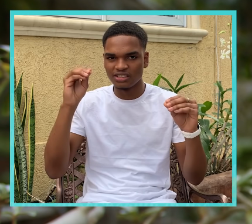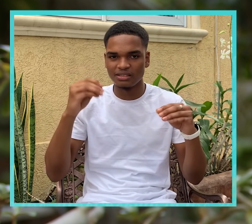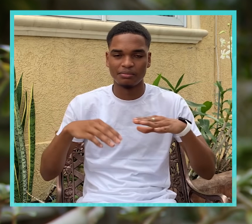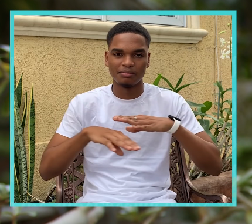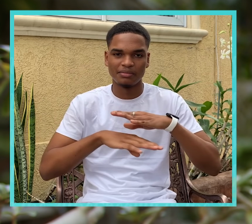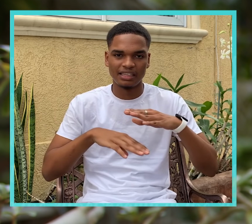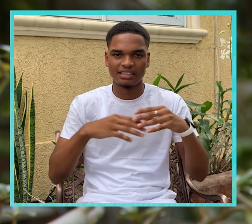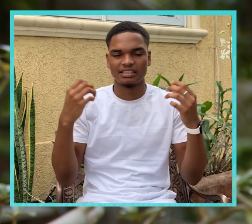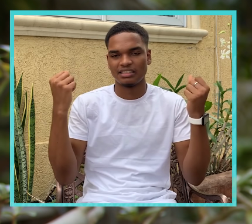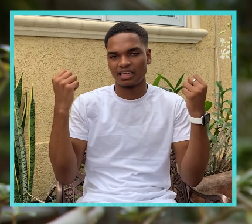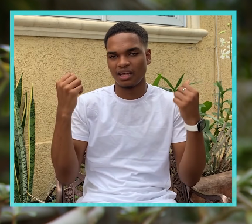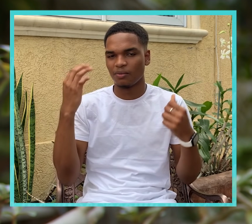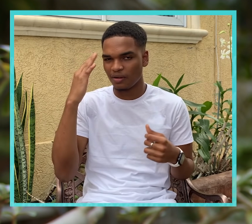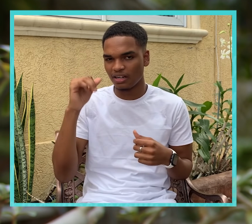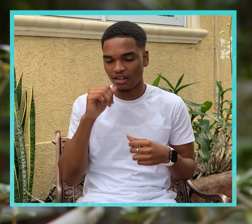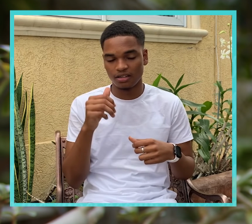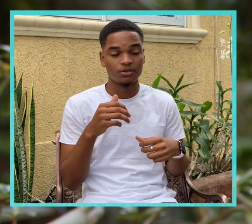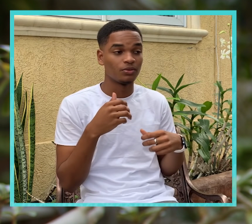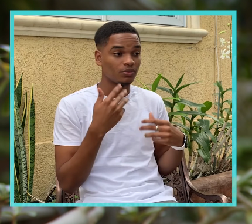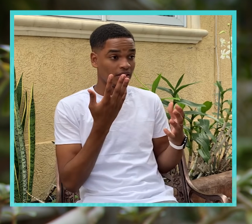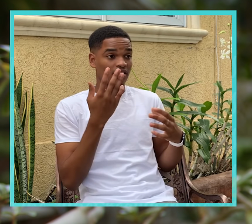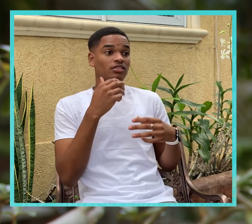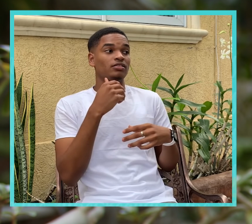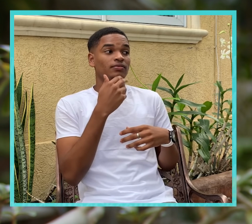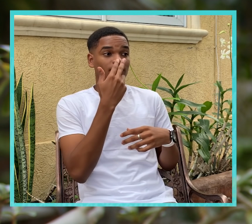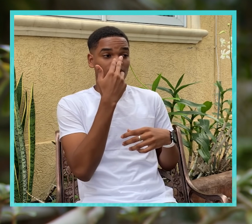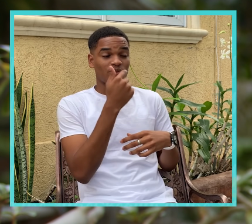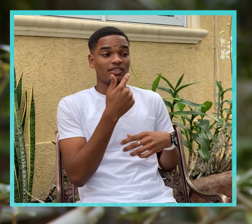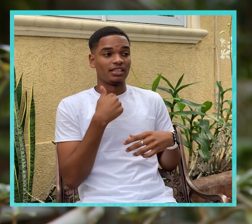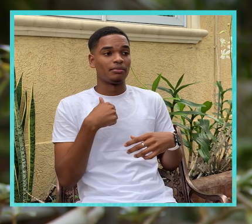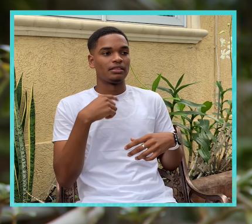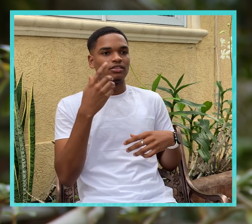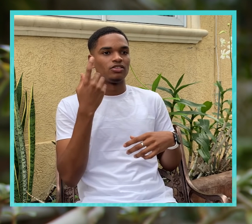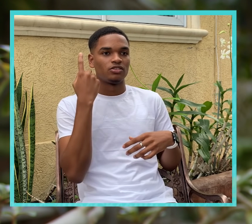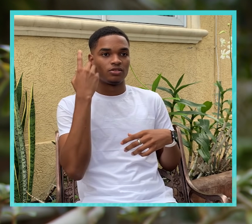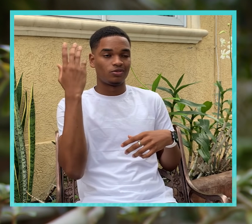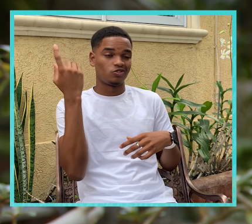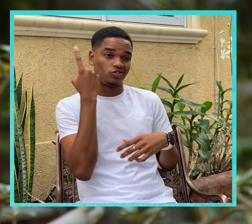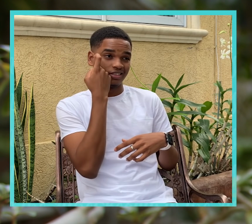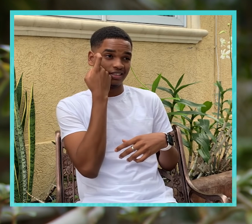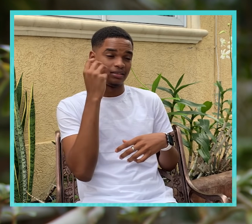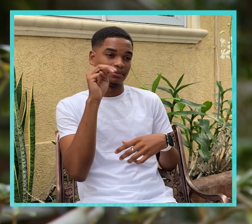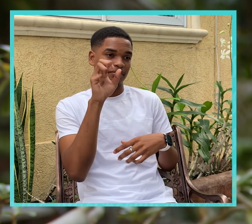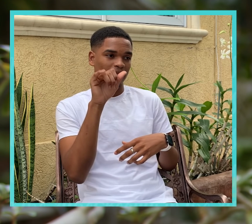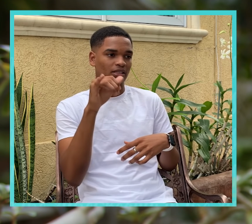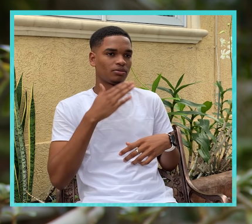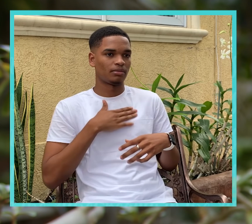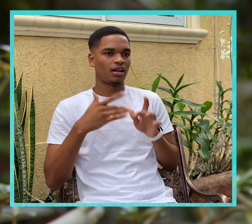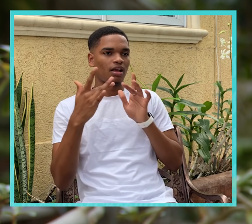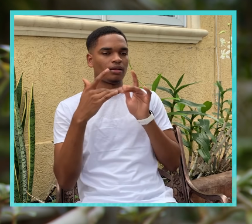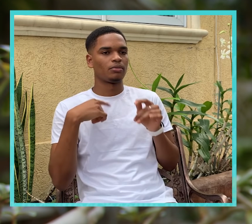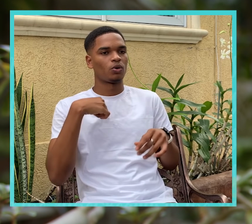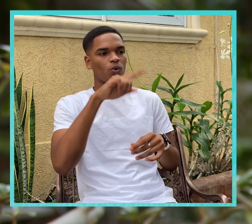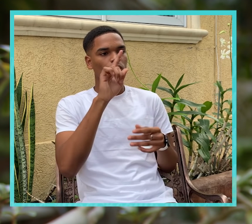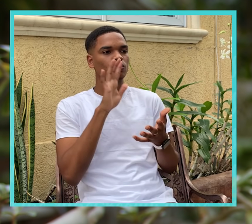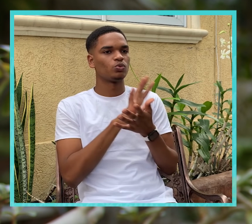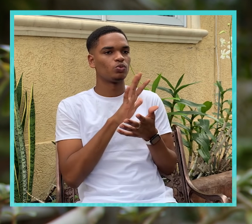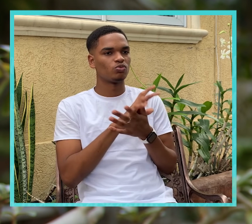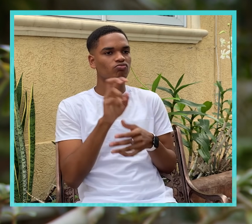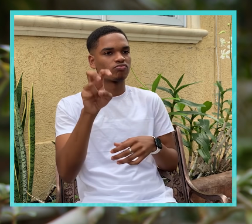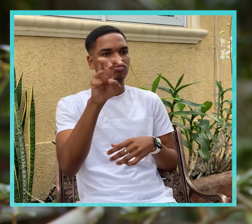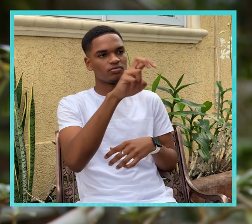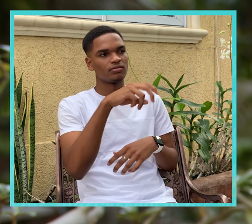Funny, you said that somebody contacted me to go with them on a school tour in May. Yeah. One of, I read your personality